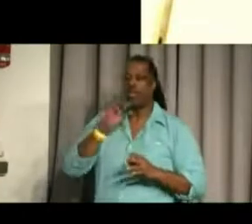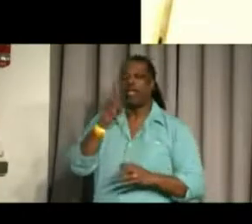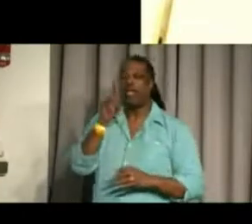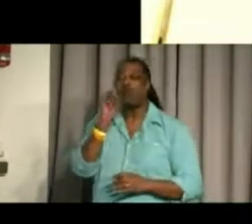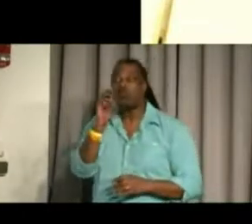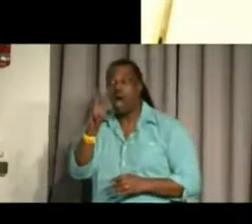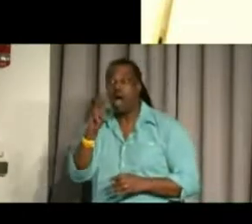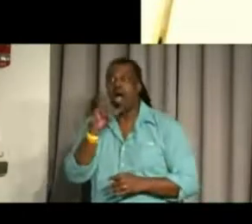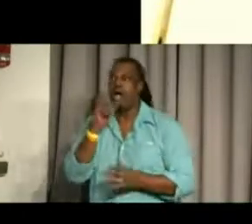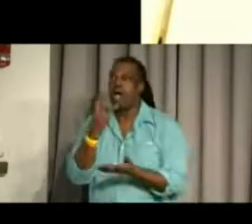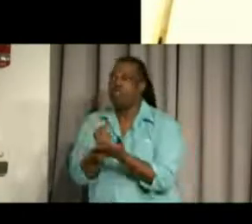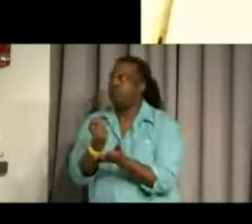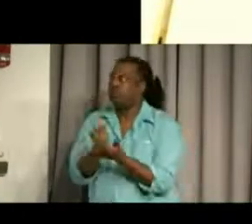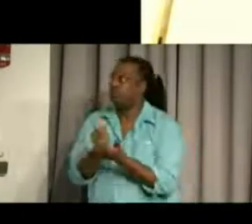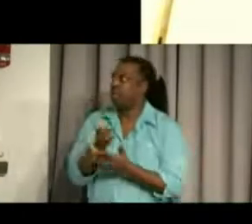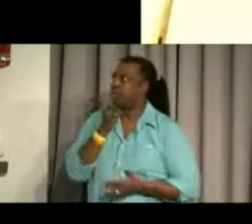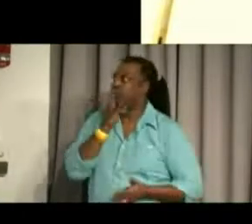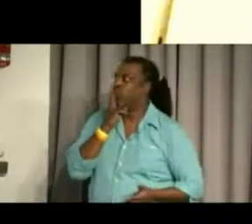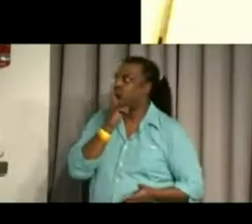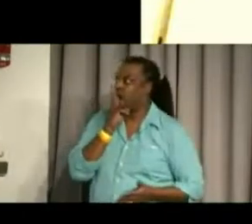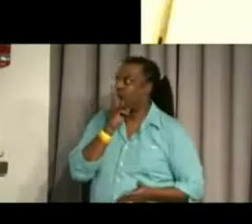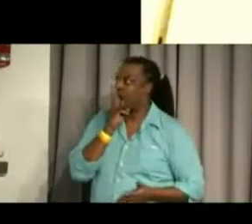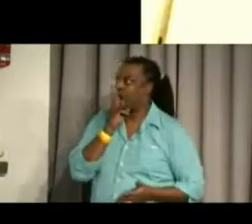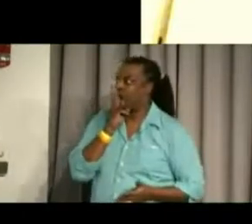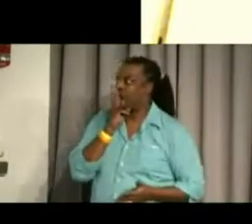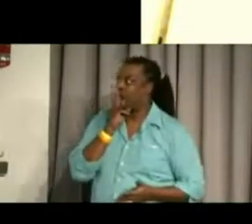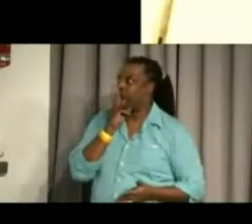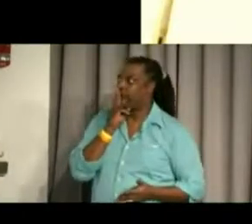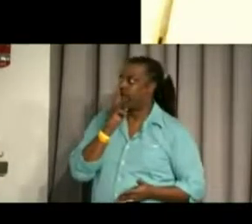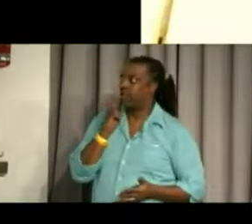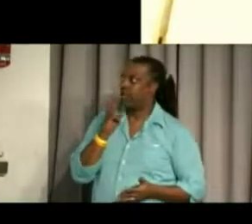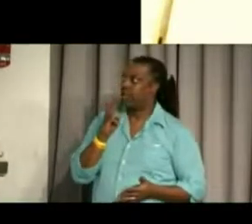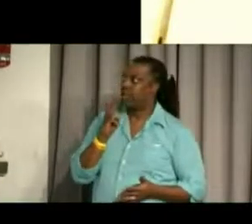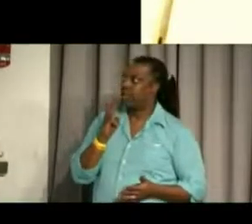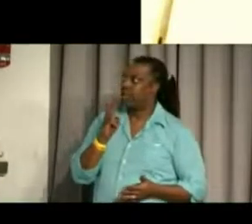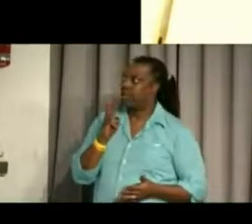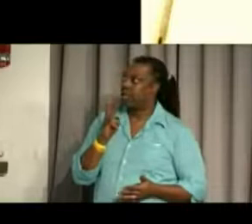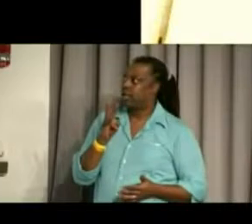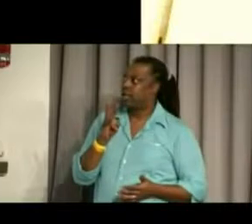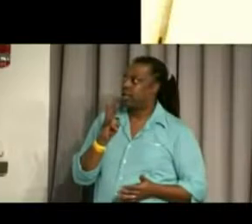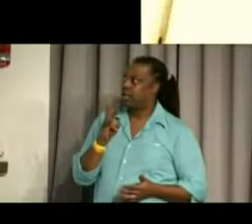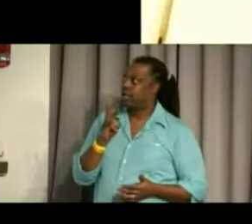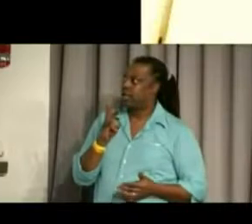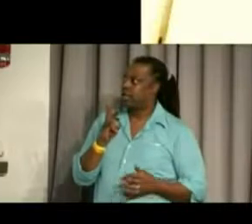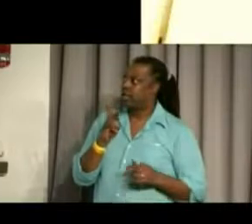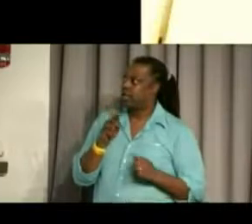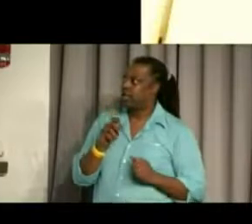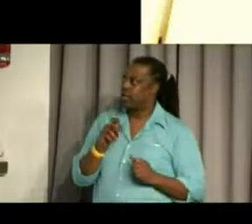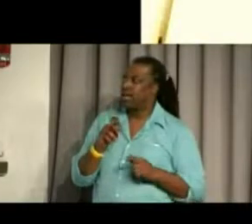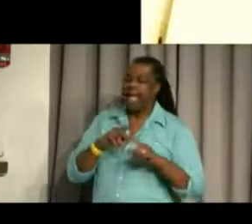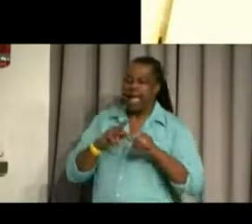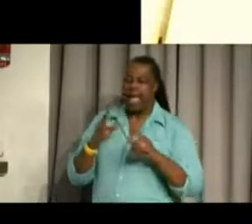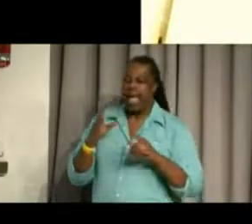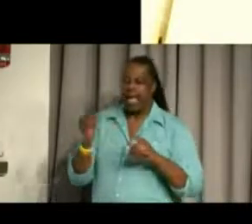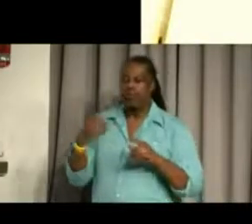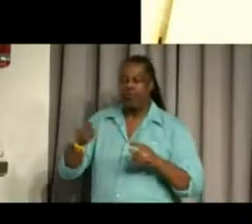water that poisoned a population of 100,000 people that we have to deal with the repercussions of that for